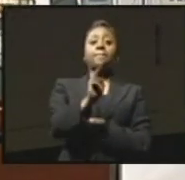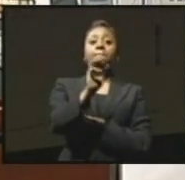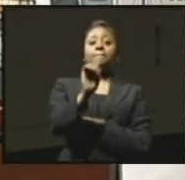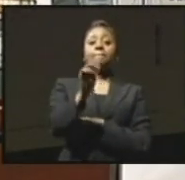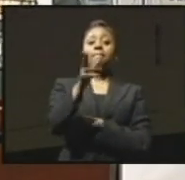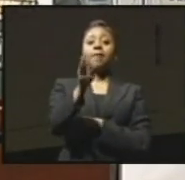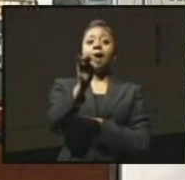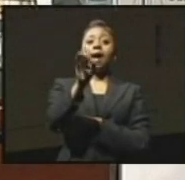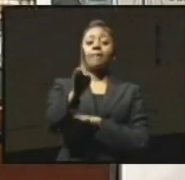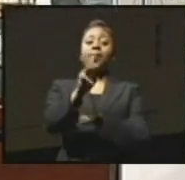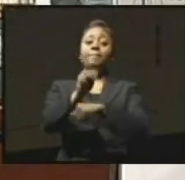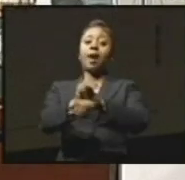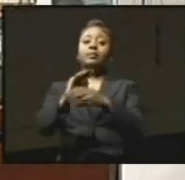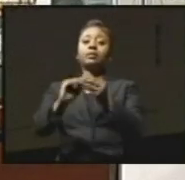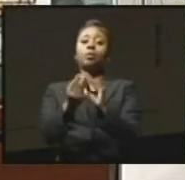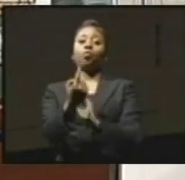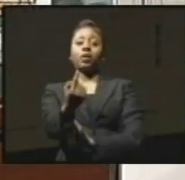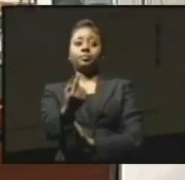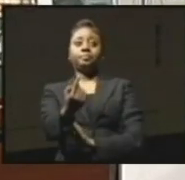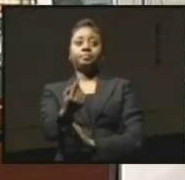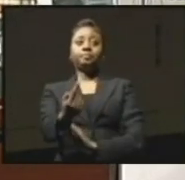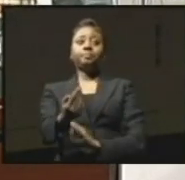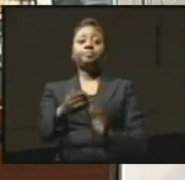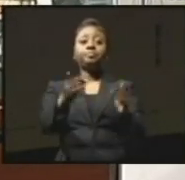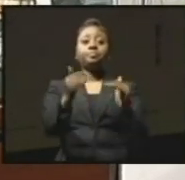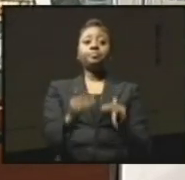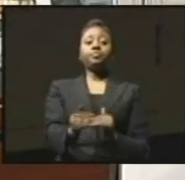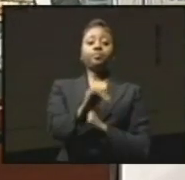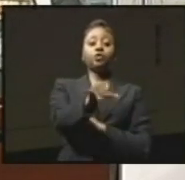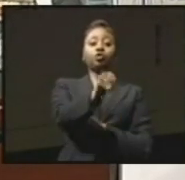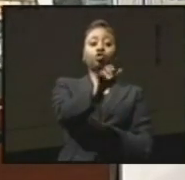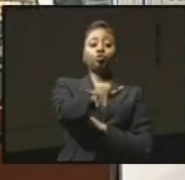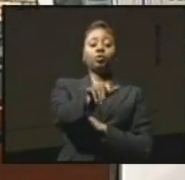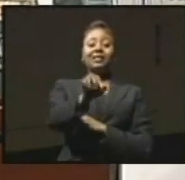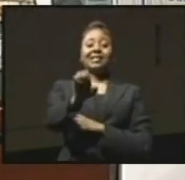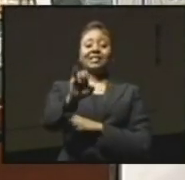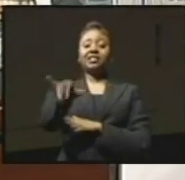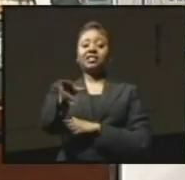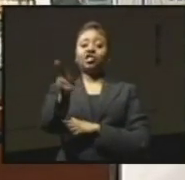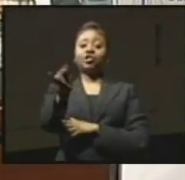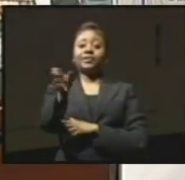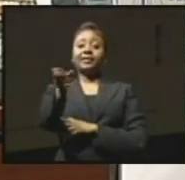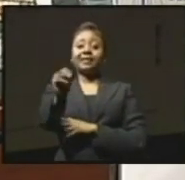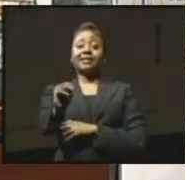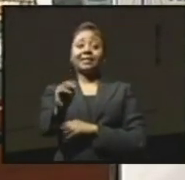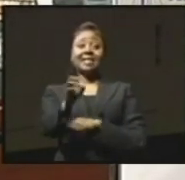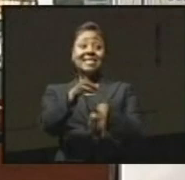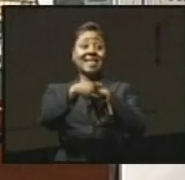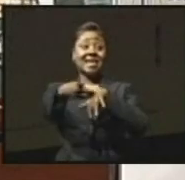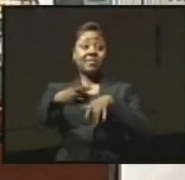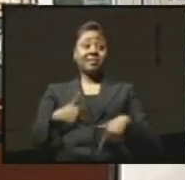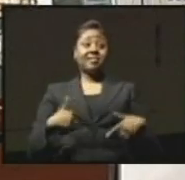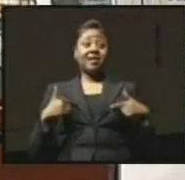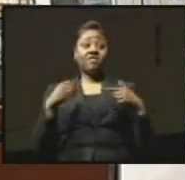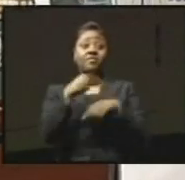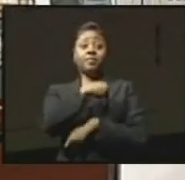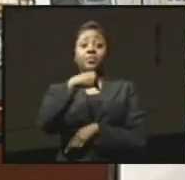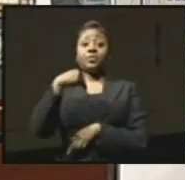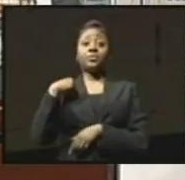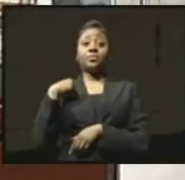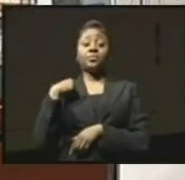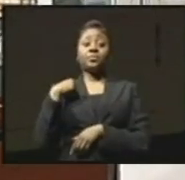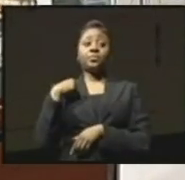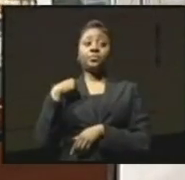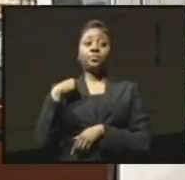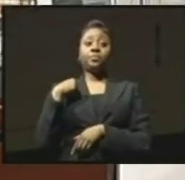Mosque Number 1. Mrs. Joy E. Johnson, Diamond Life member. Mr.